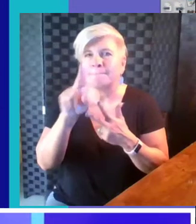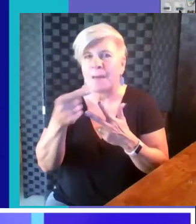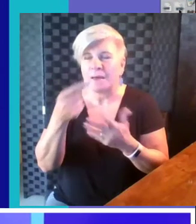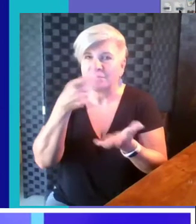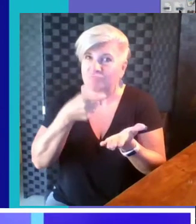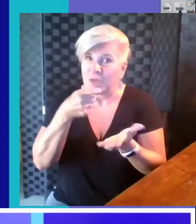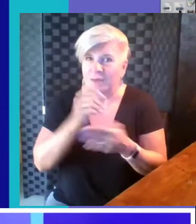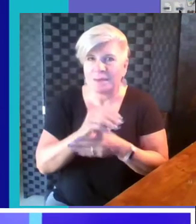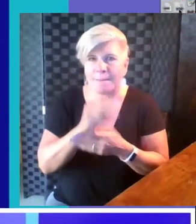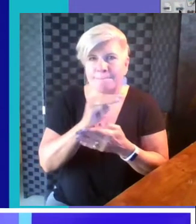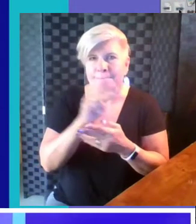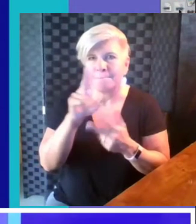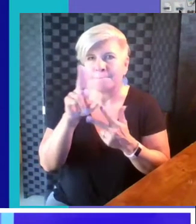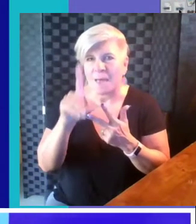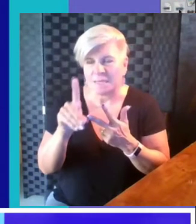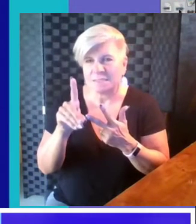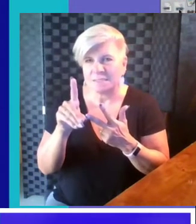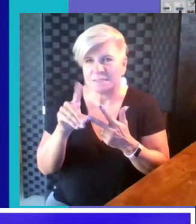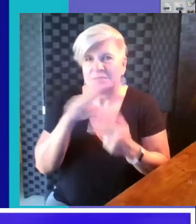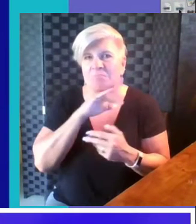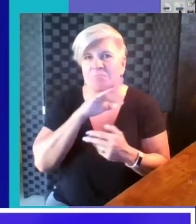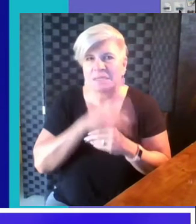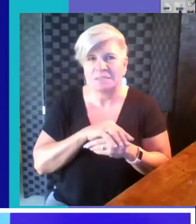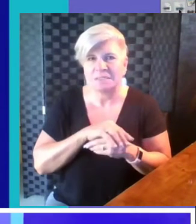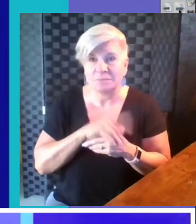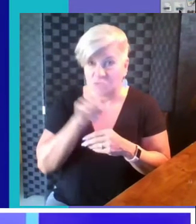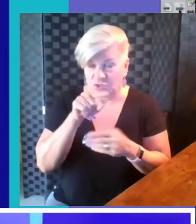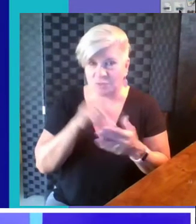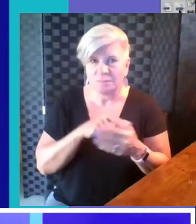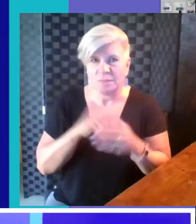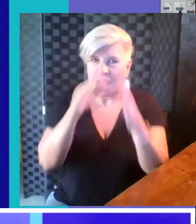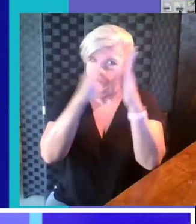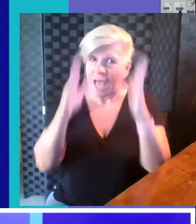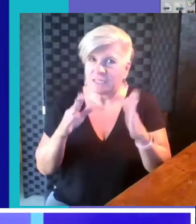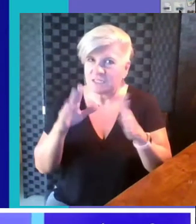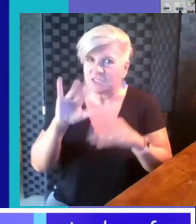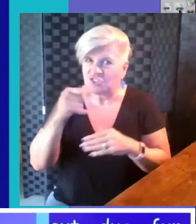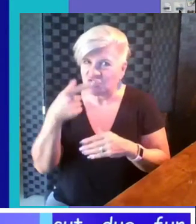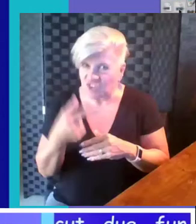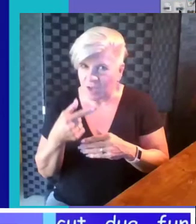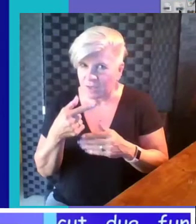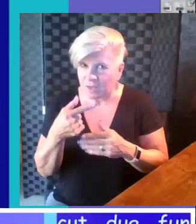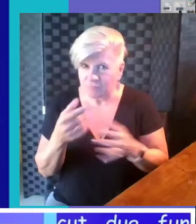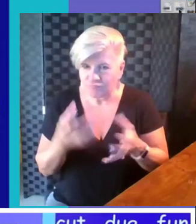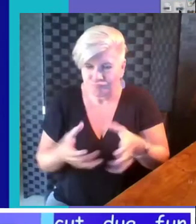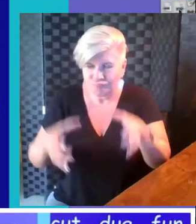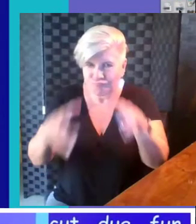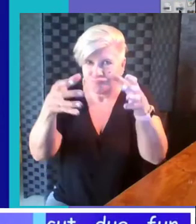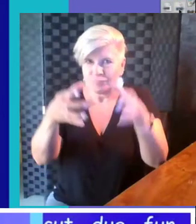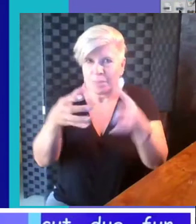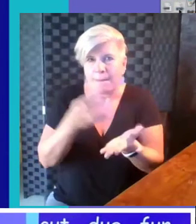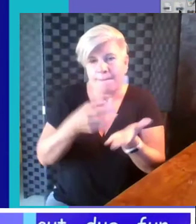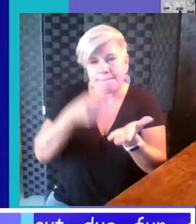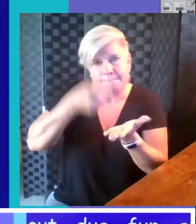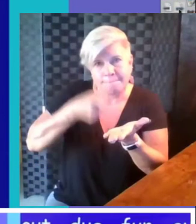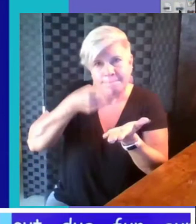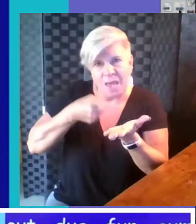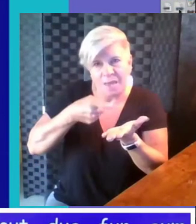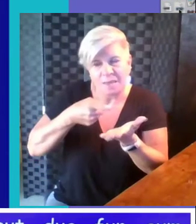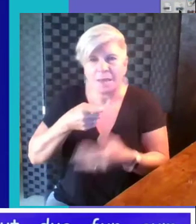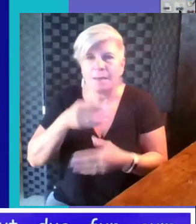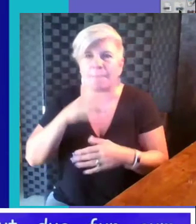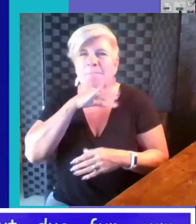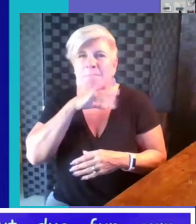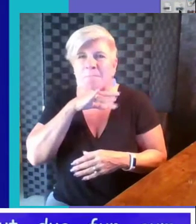mug, mud. You read them. Hut, jug, mug,